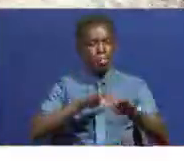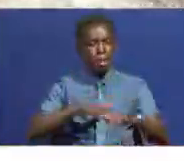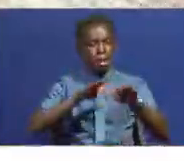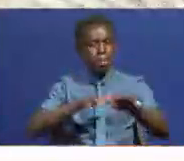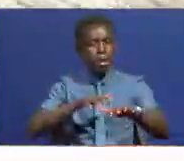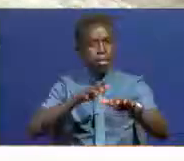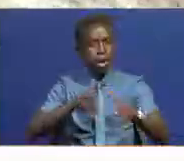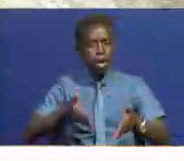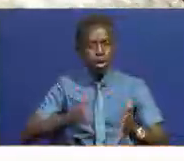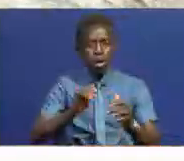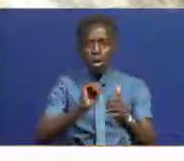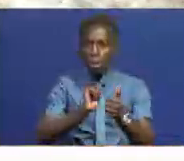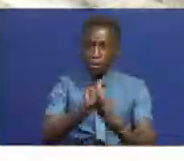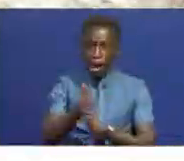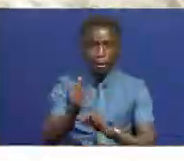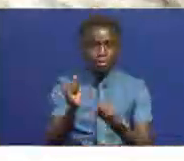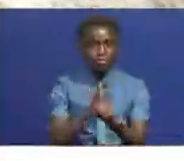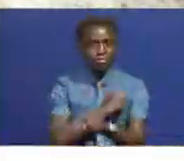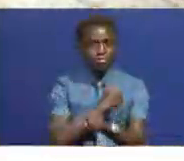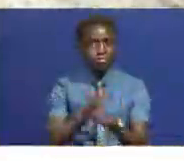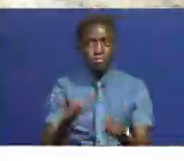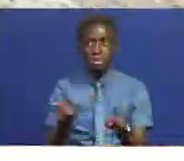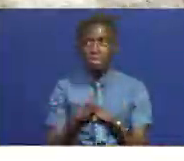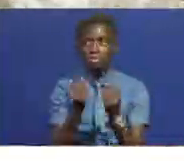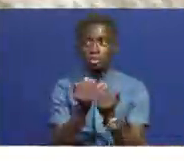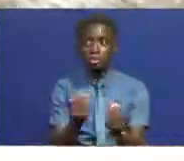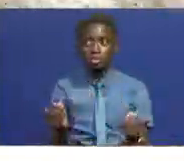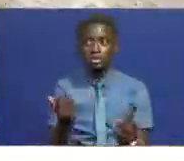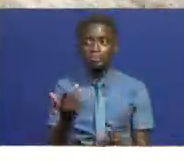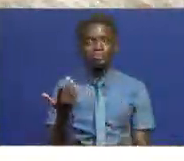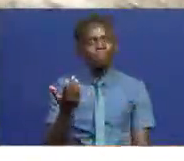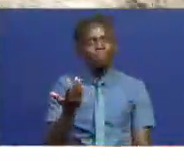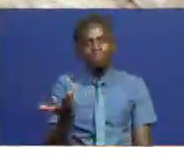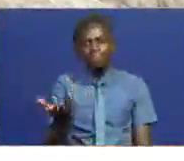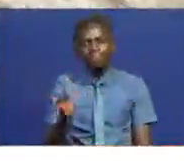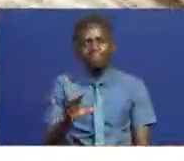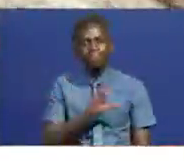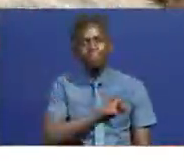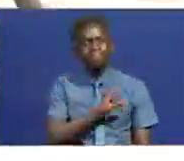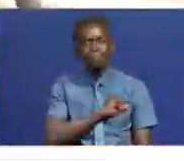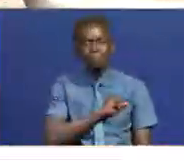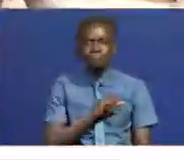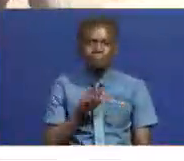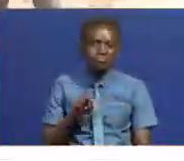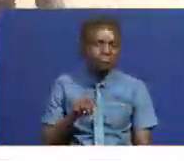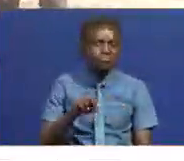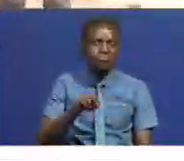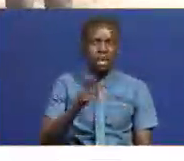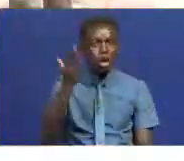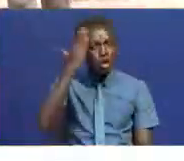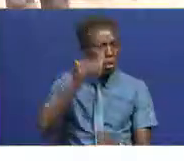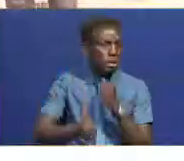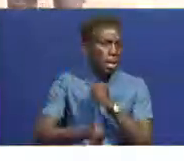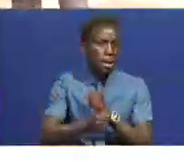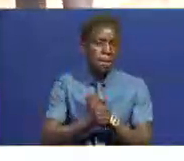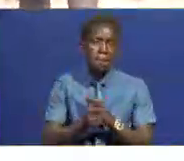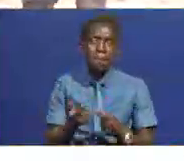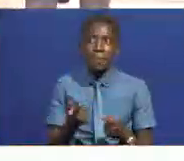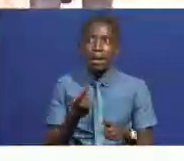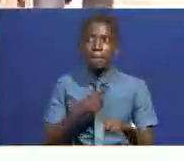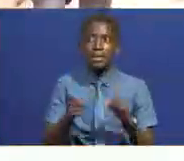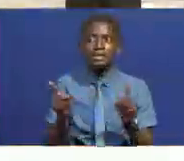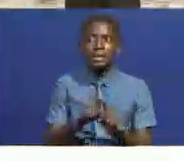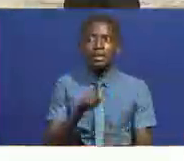Some of the residents, including children, opt to cross nevertheless despite danger staring at them. The elderly too are not